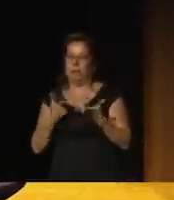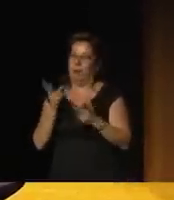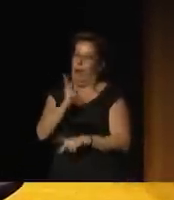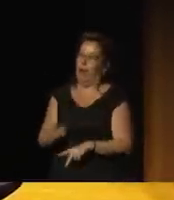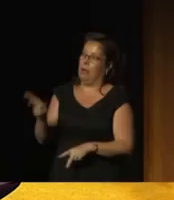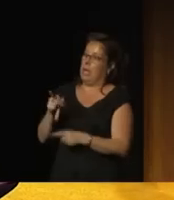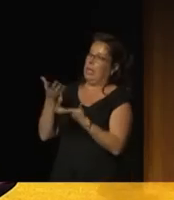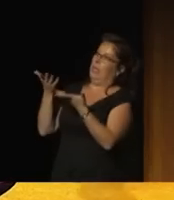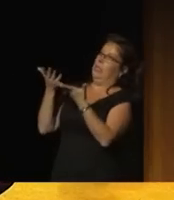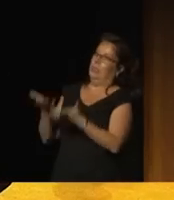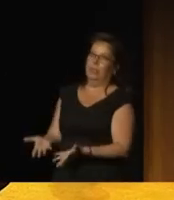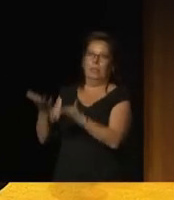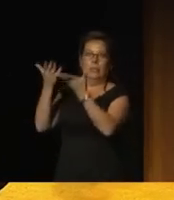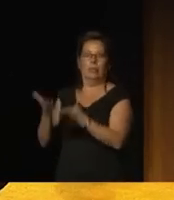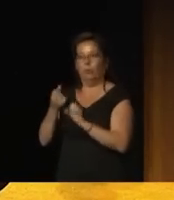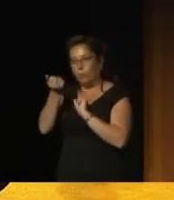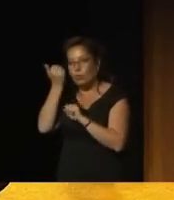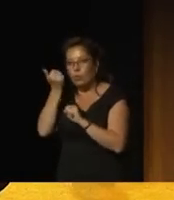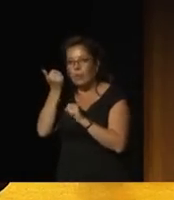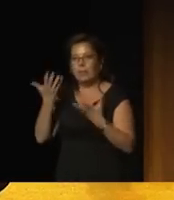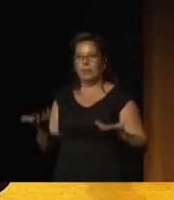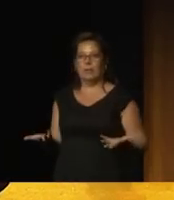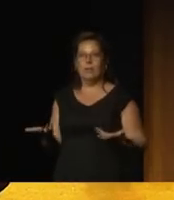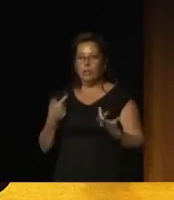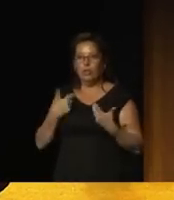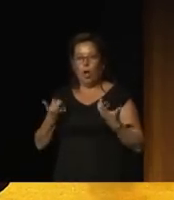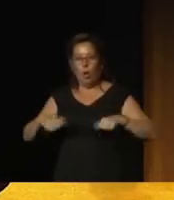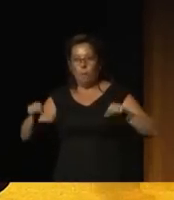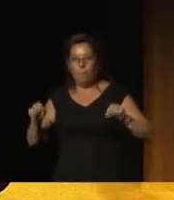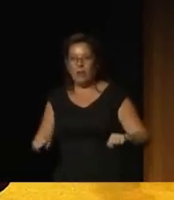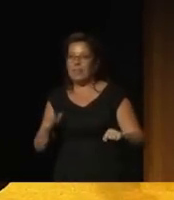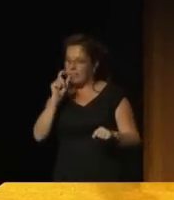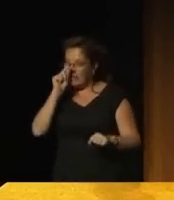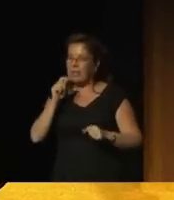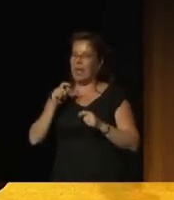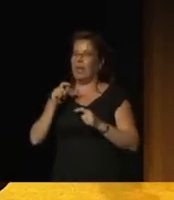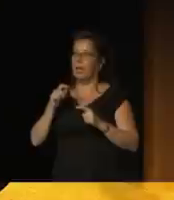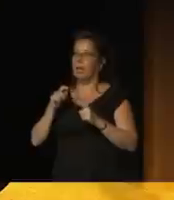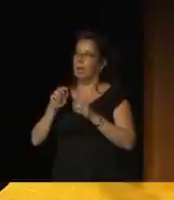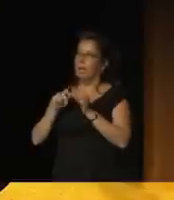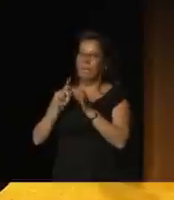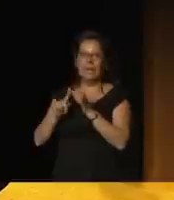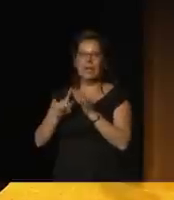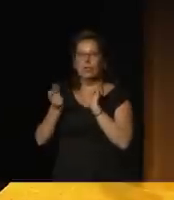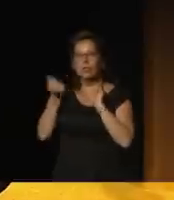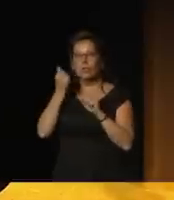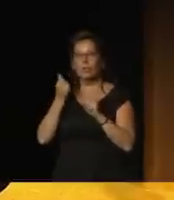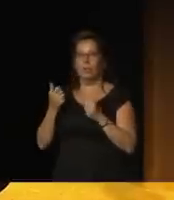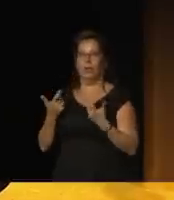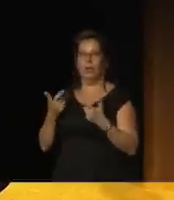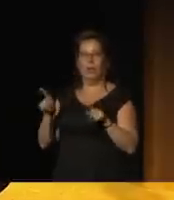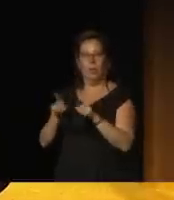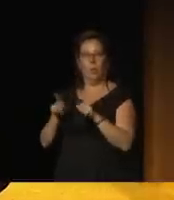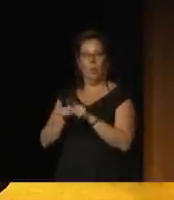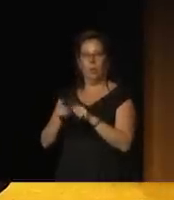point where obviously, the president can't be too stupid, and it makes people feel good. Because most people are also